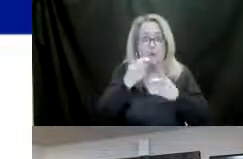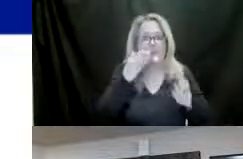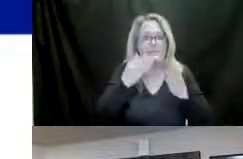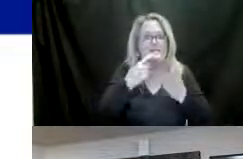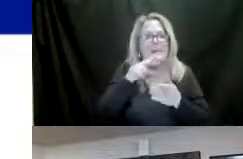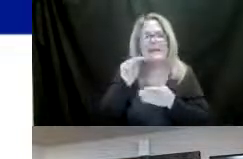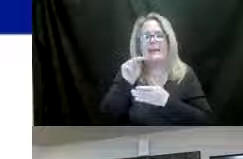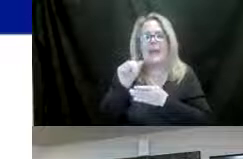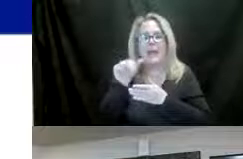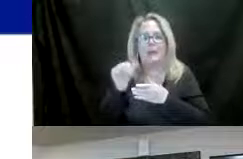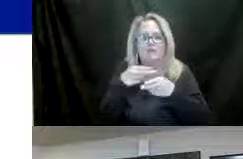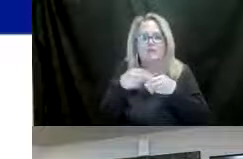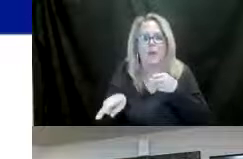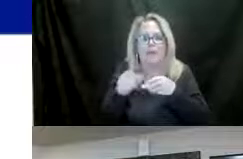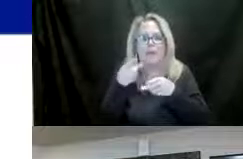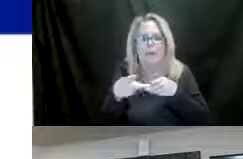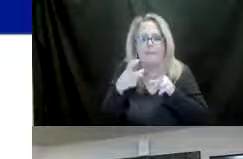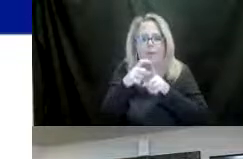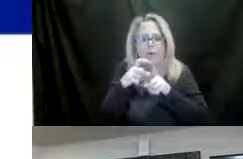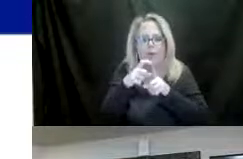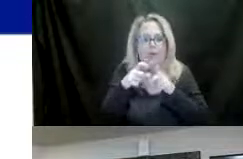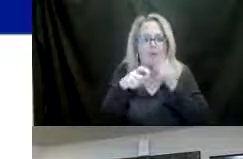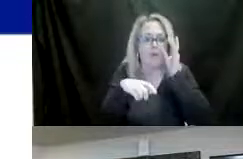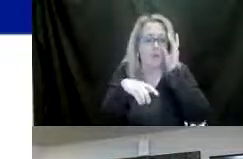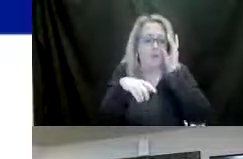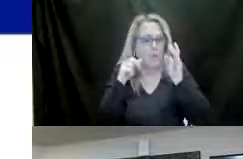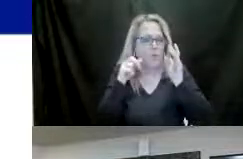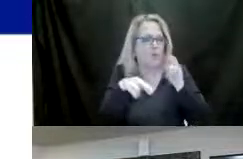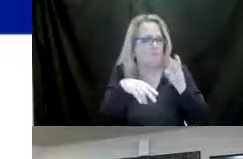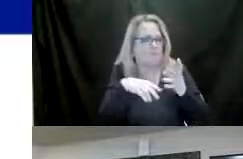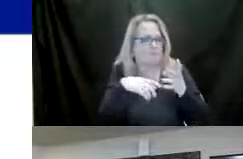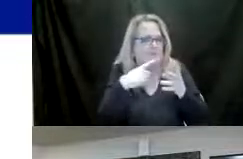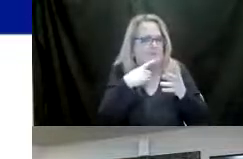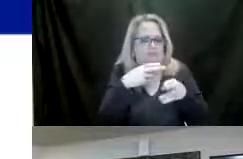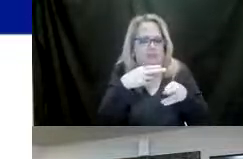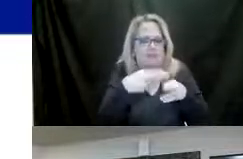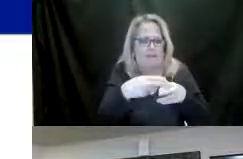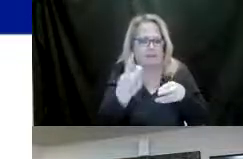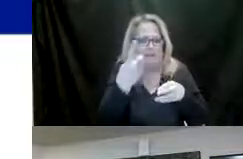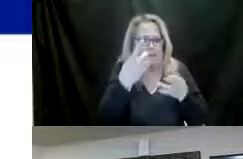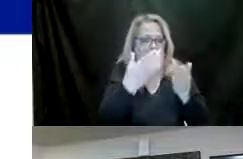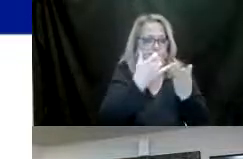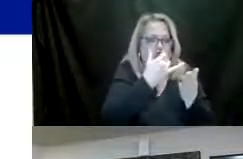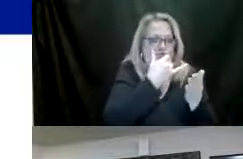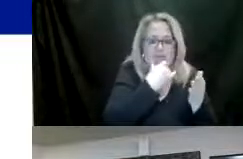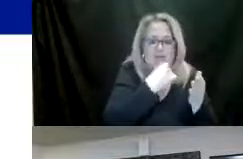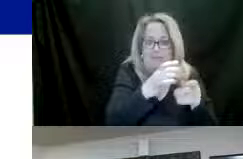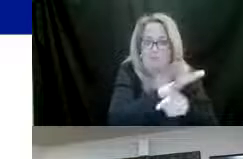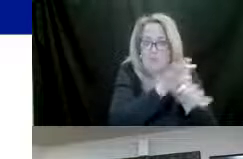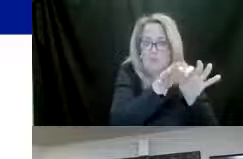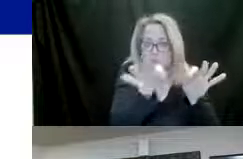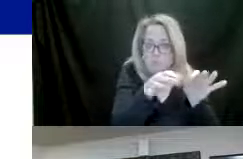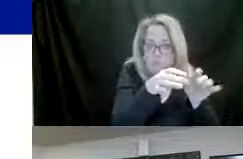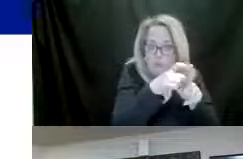Nana, because they are requesting that they would like, or they're naming something that they are eating at the time. A child begins to